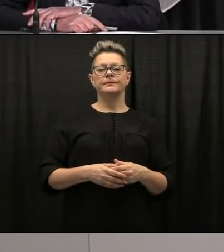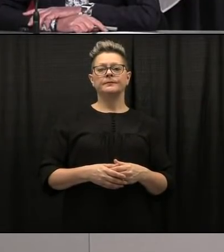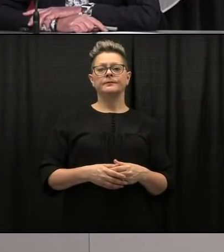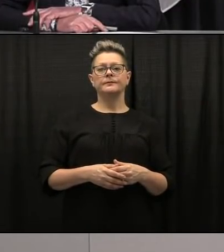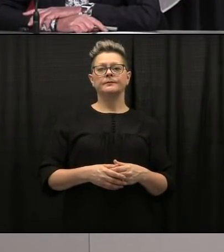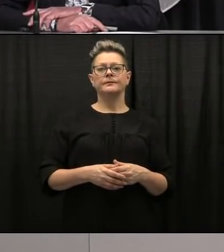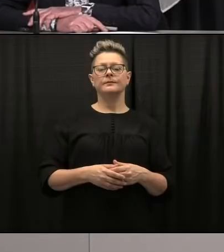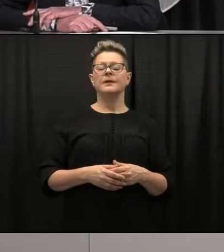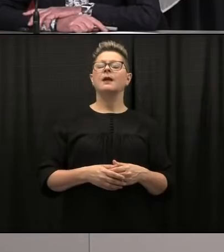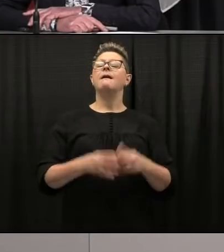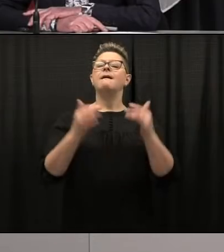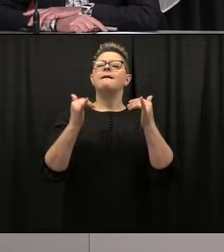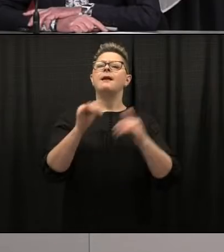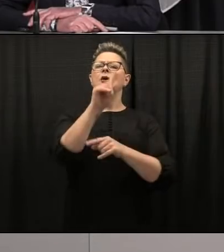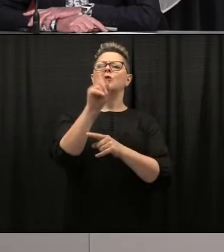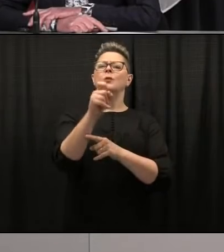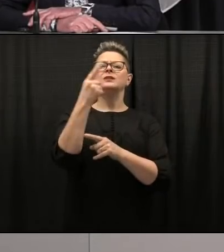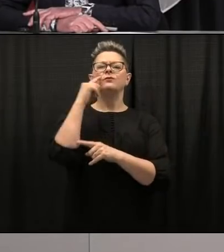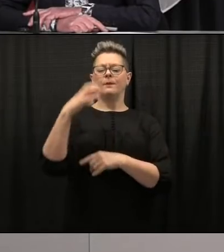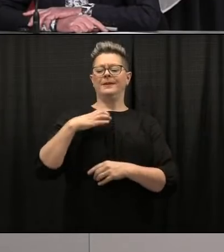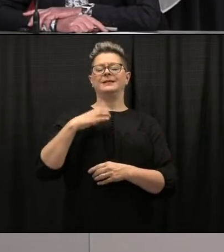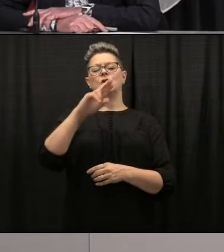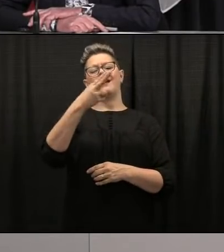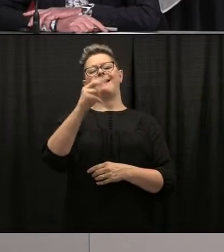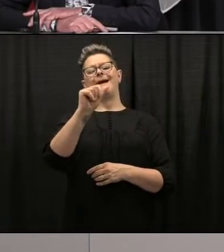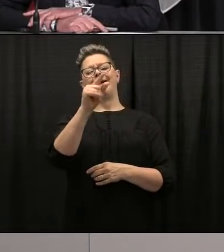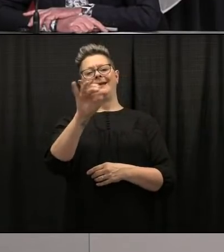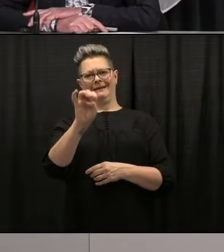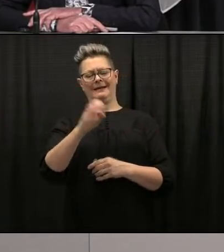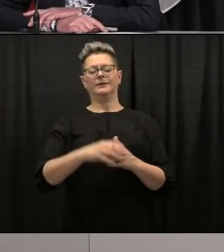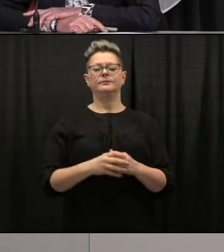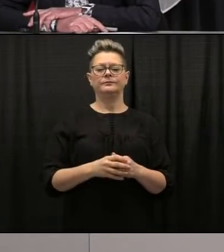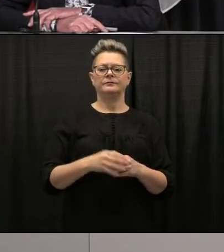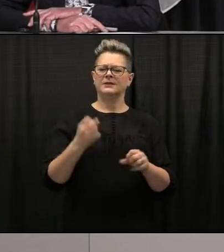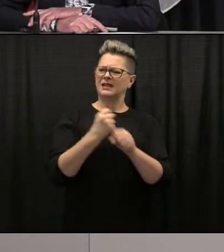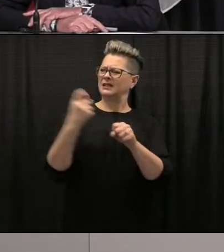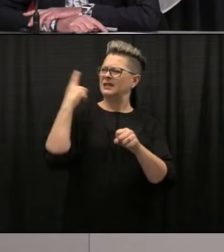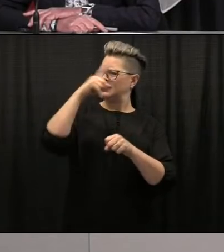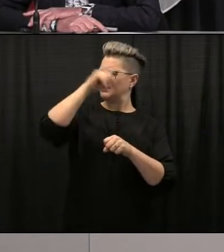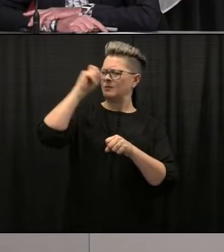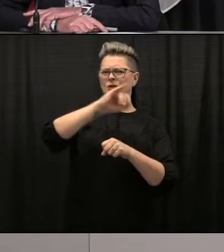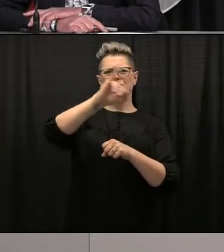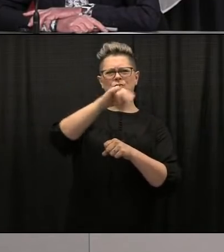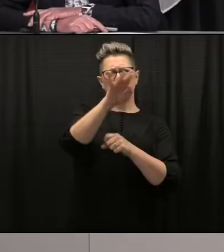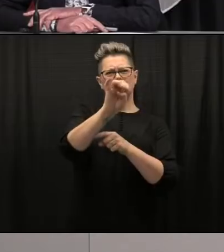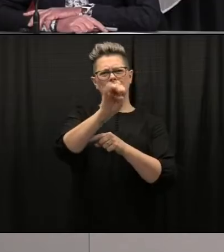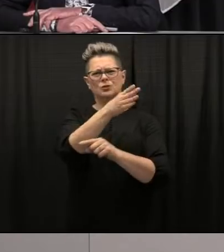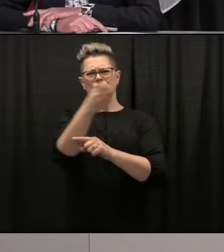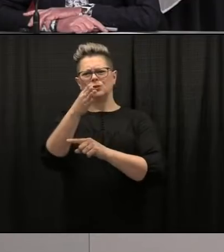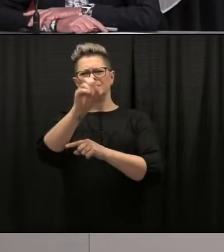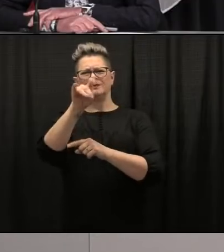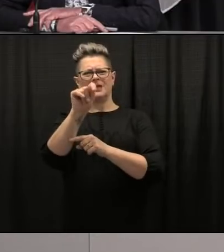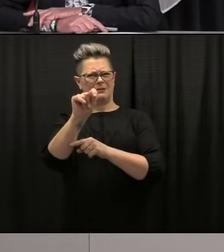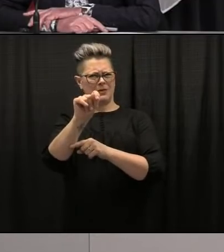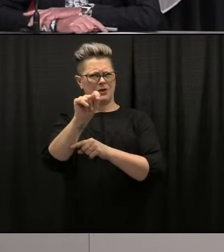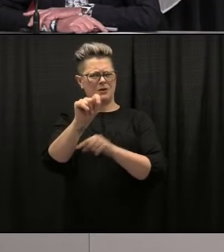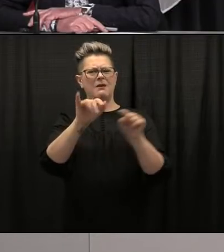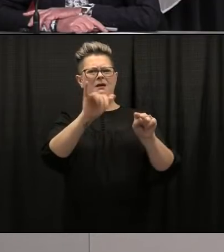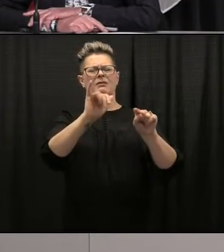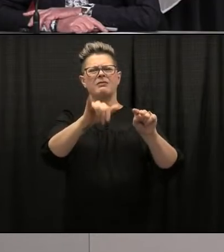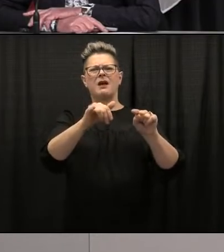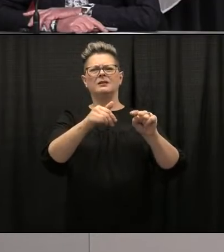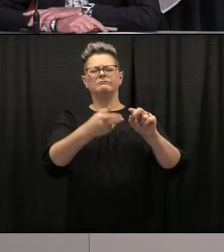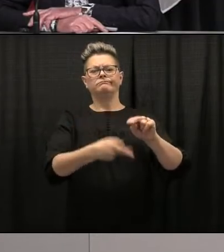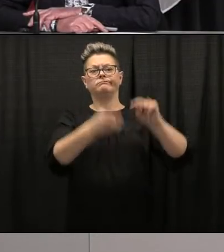And this would be a question for Minister Haggie. Last summer, between June and September, deaths in the province were consistently higher than what